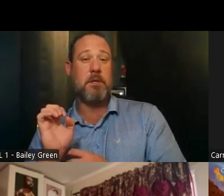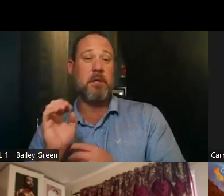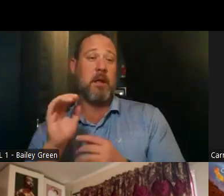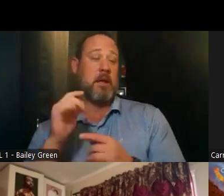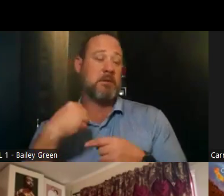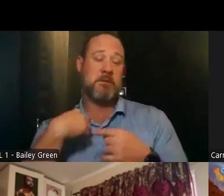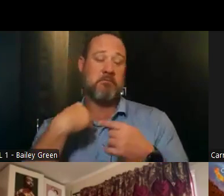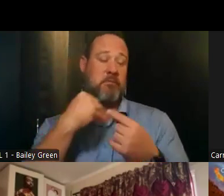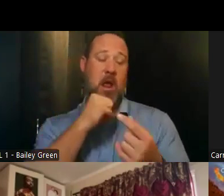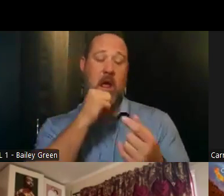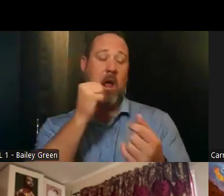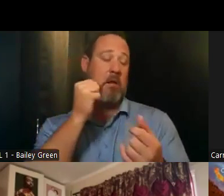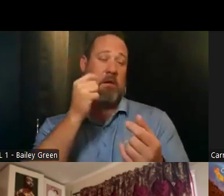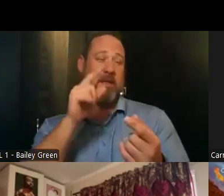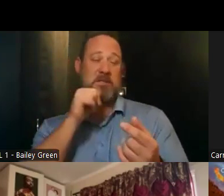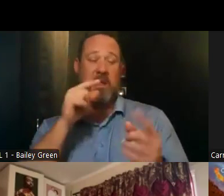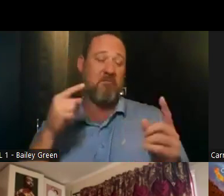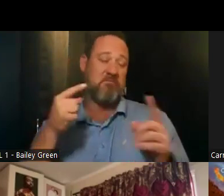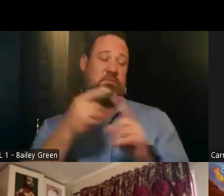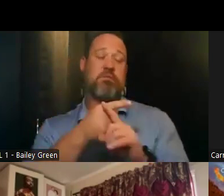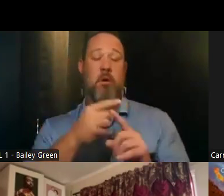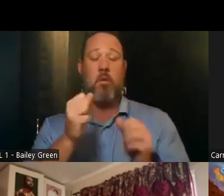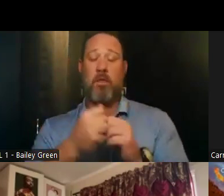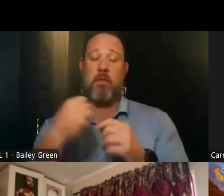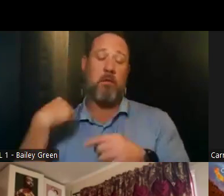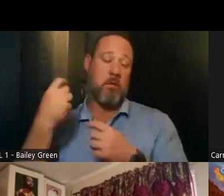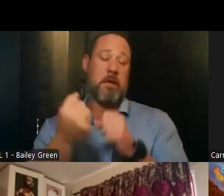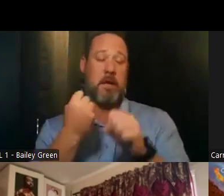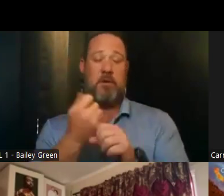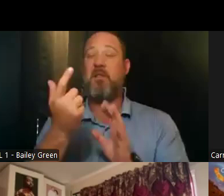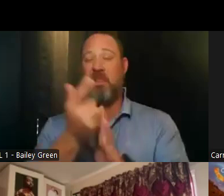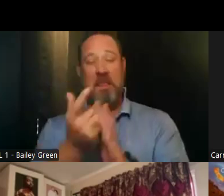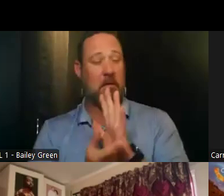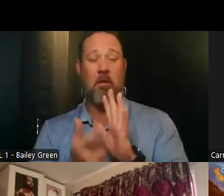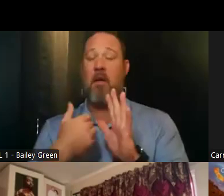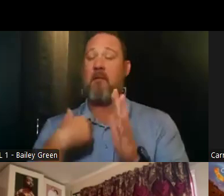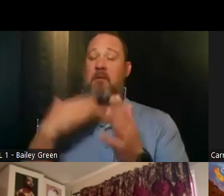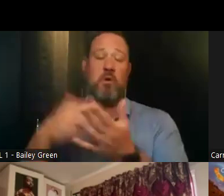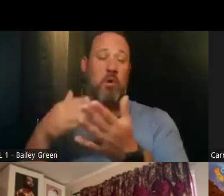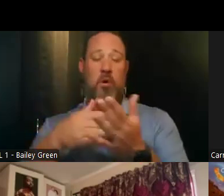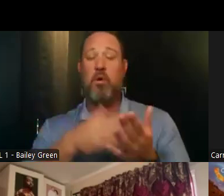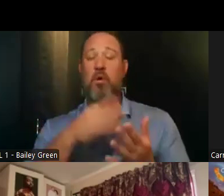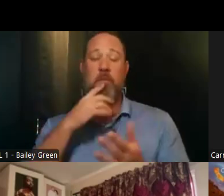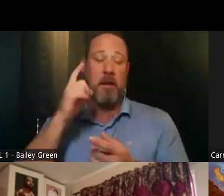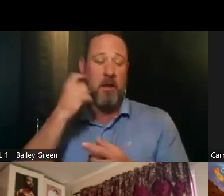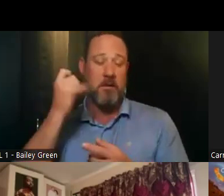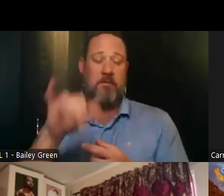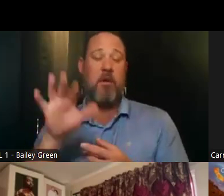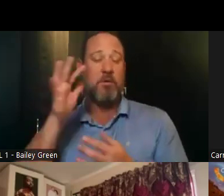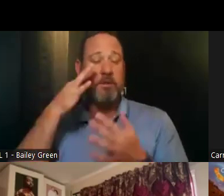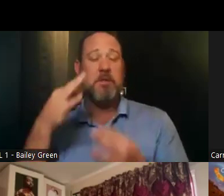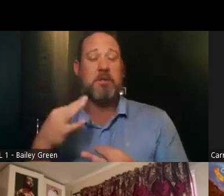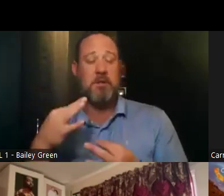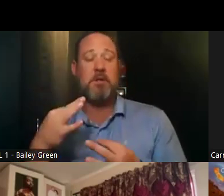precedent. You could argue that there's a legal claim, and so, states have sued over that. Um, but it's a